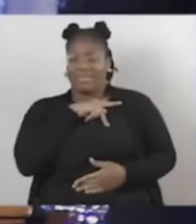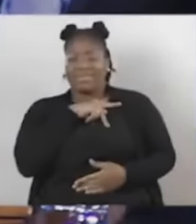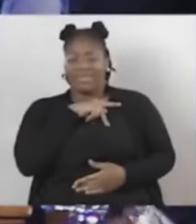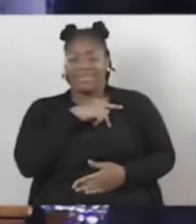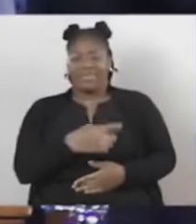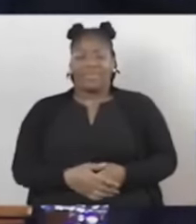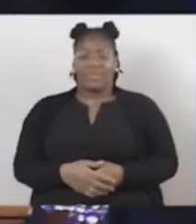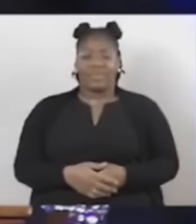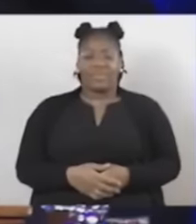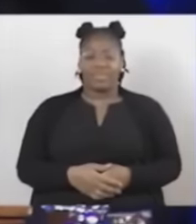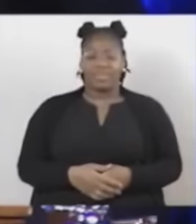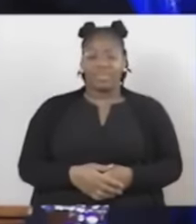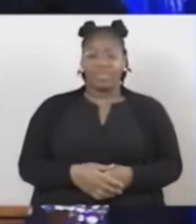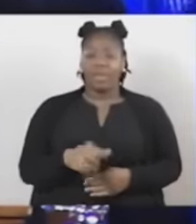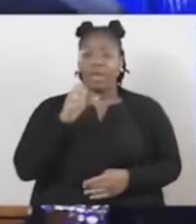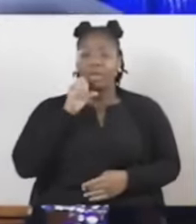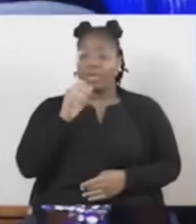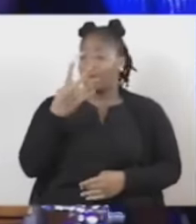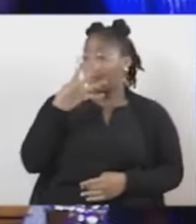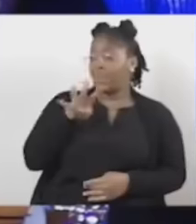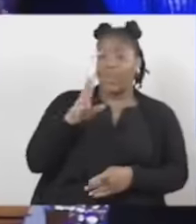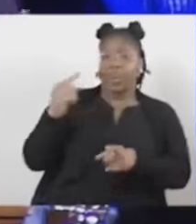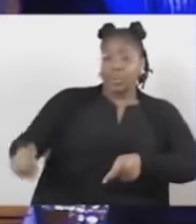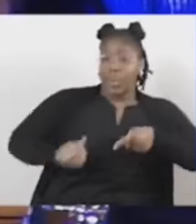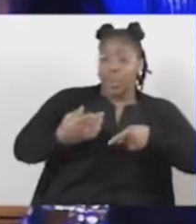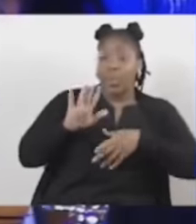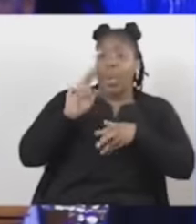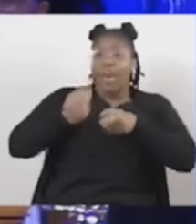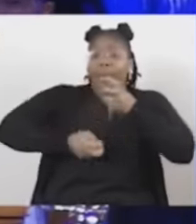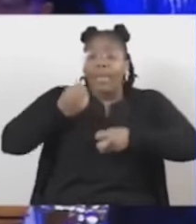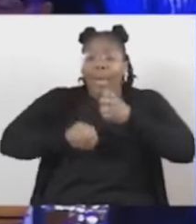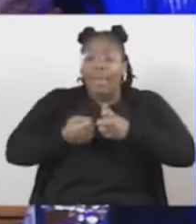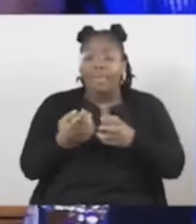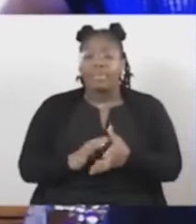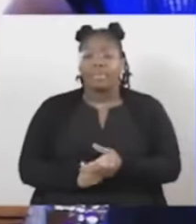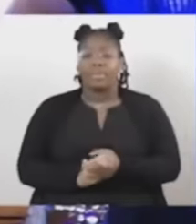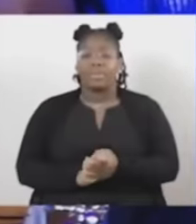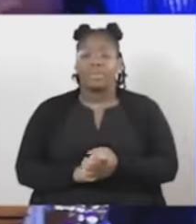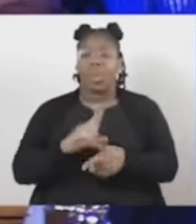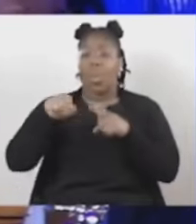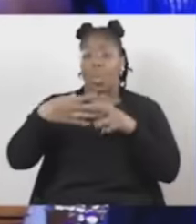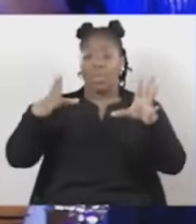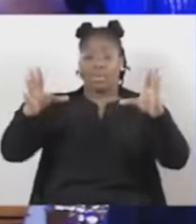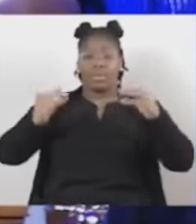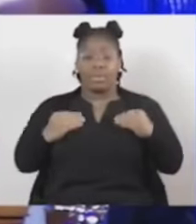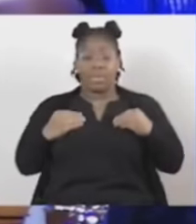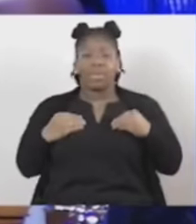And the lesson is simple. Don't ignore loose threads. Because when you start accepting